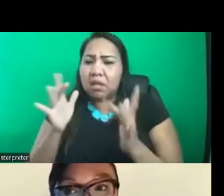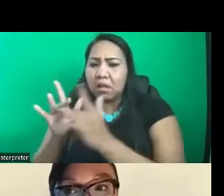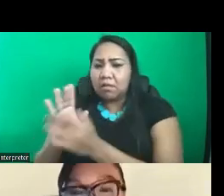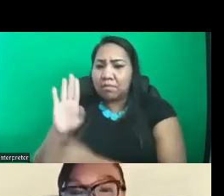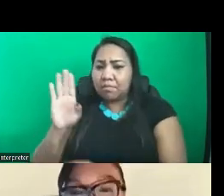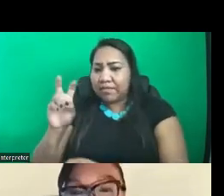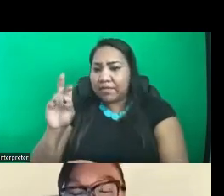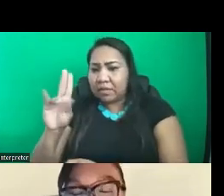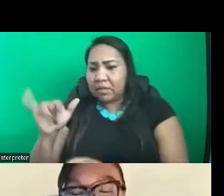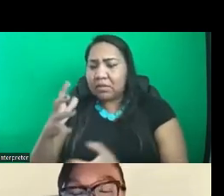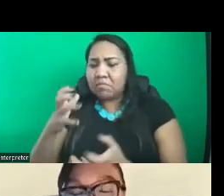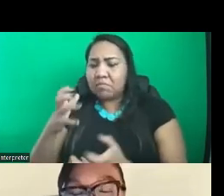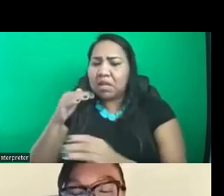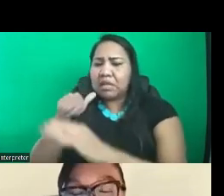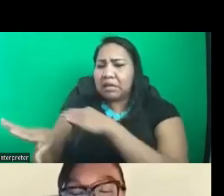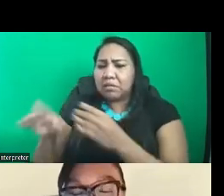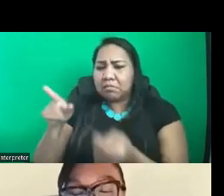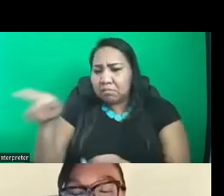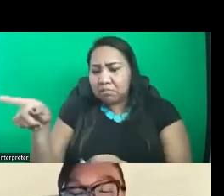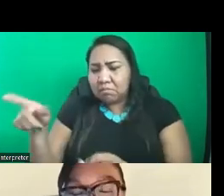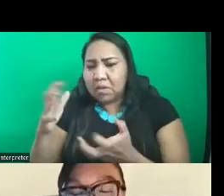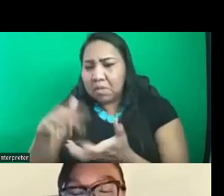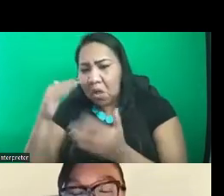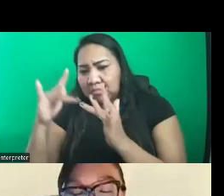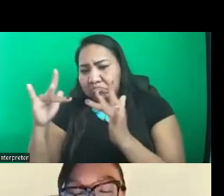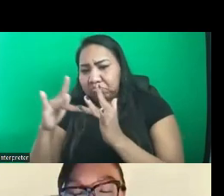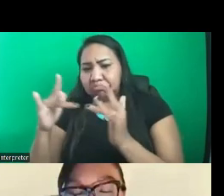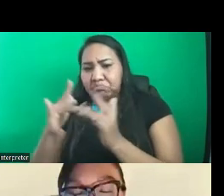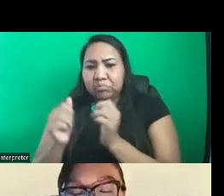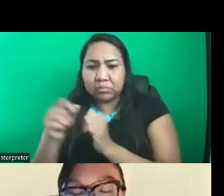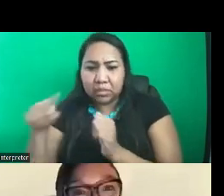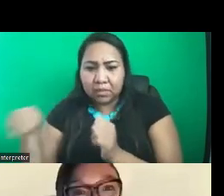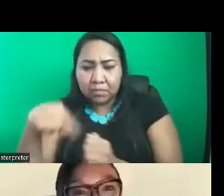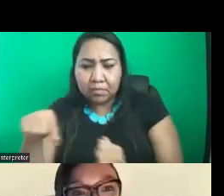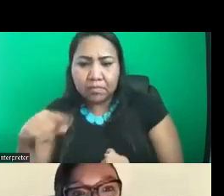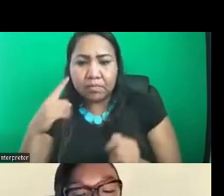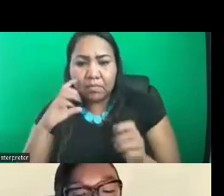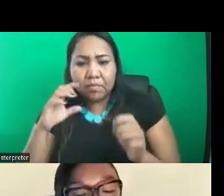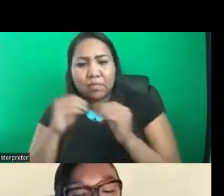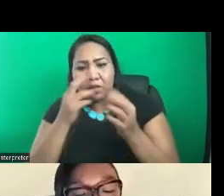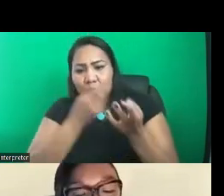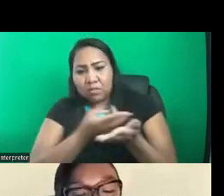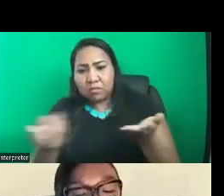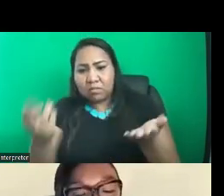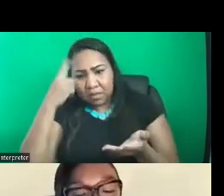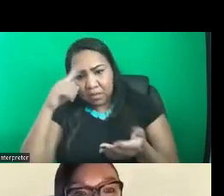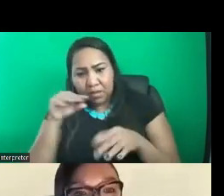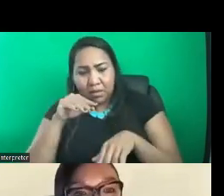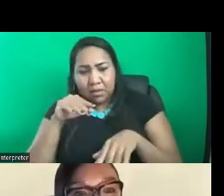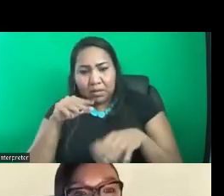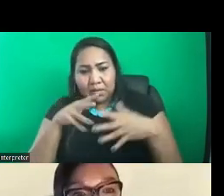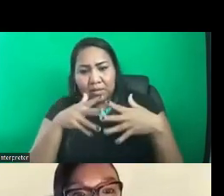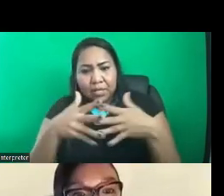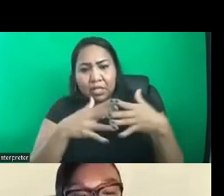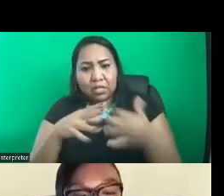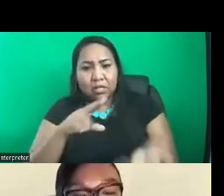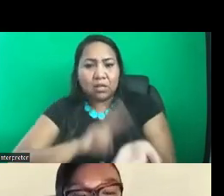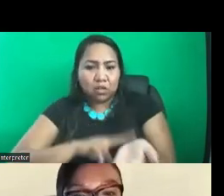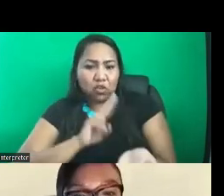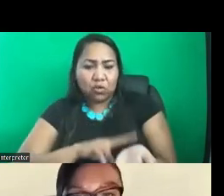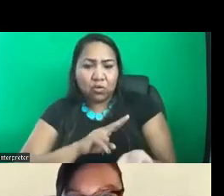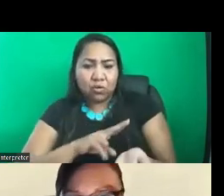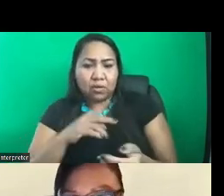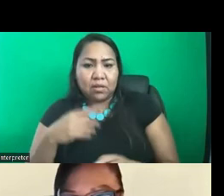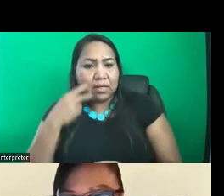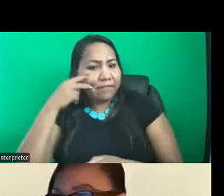Also the HR website to gain more information about the Native American Nursing Education Center. Hi, Kavahi. My